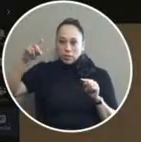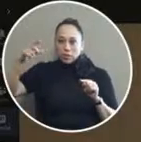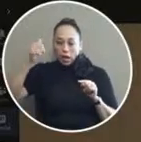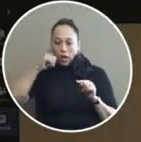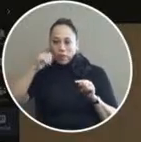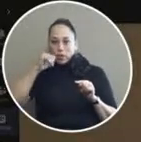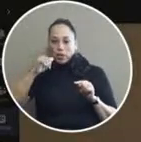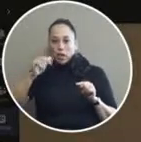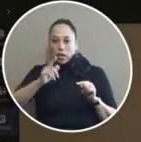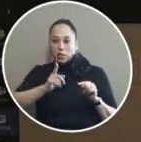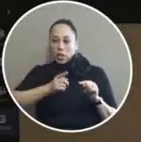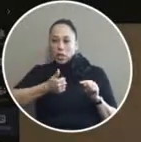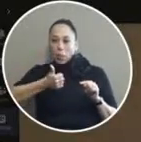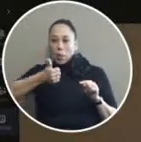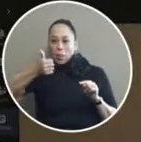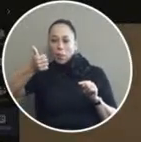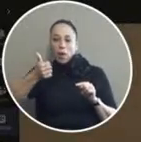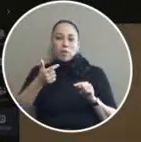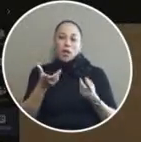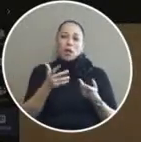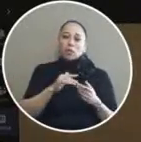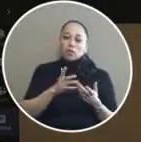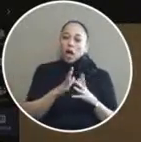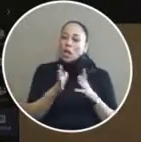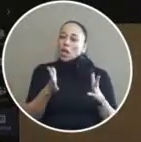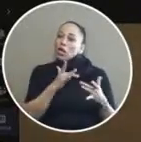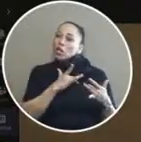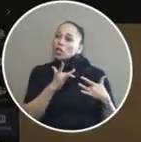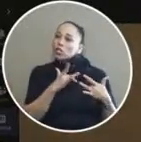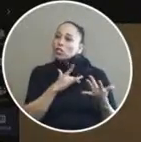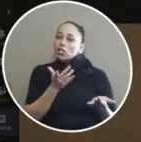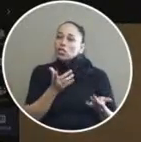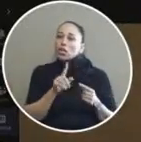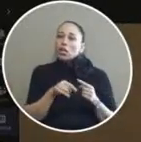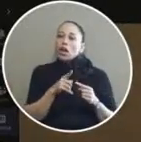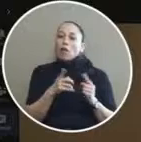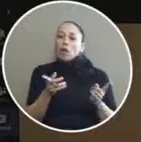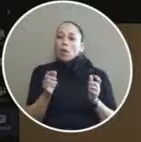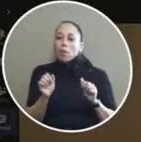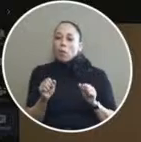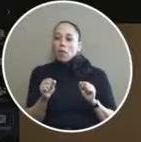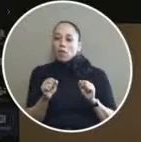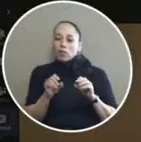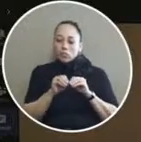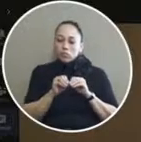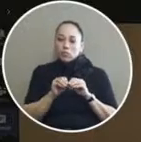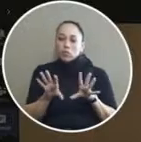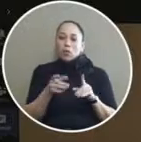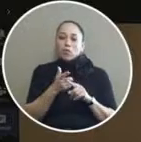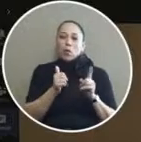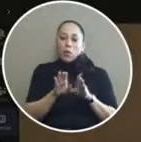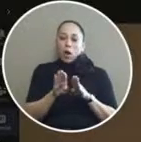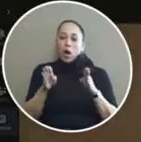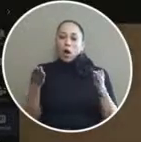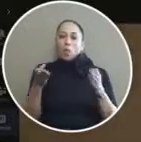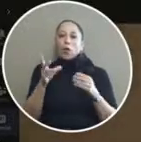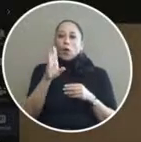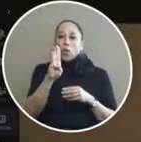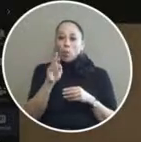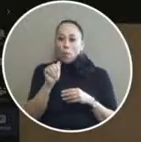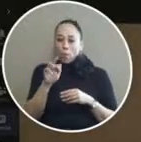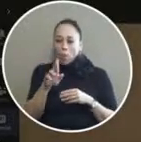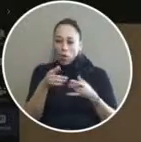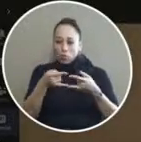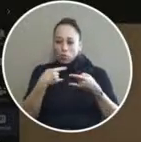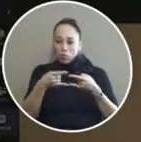day. Really a lot of concern about the possible spread from opening up of bars.